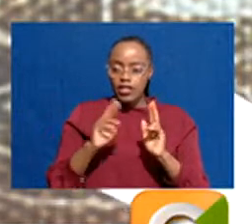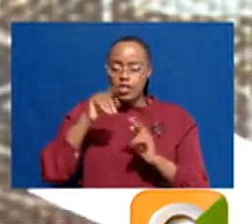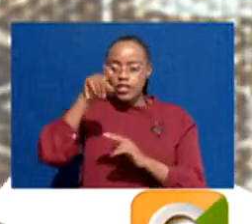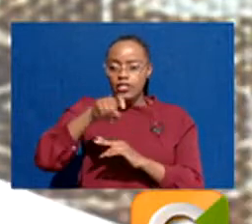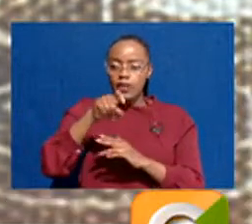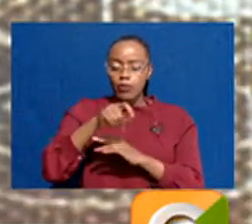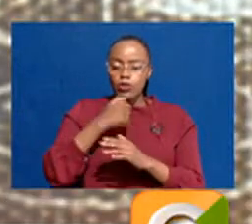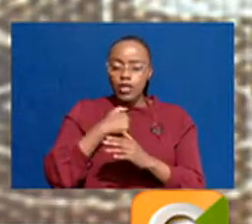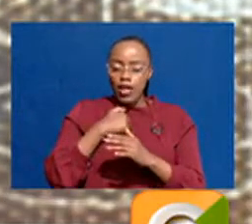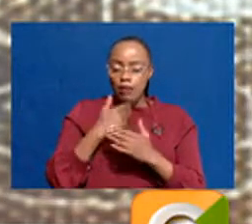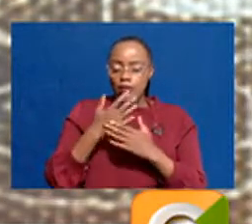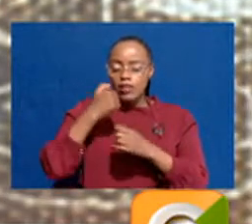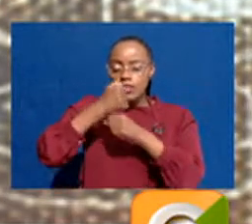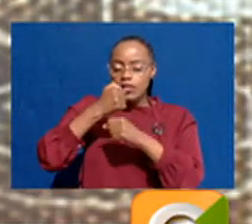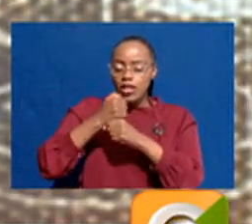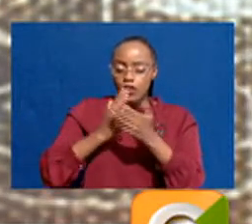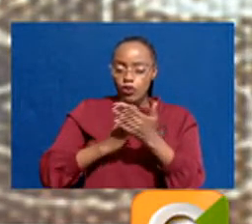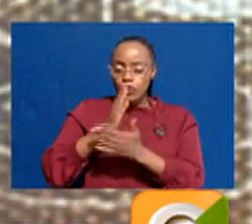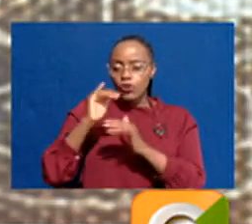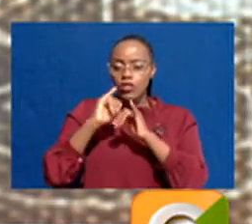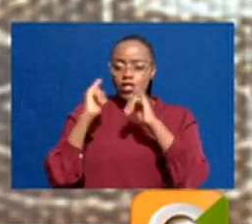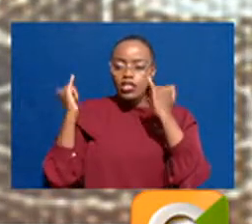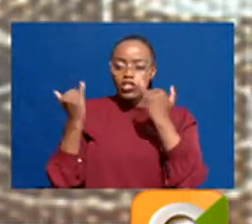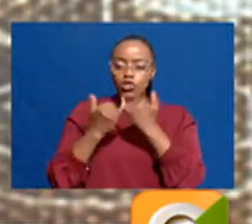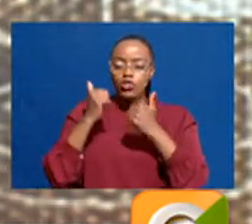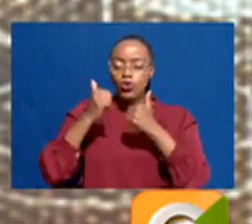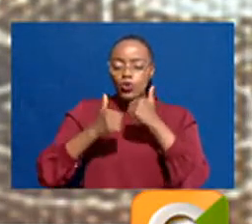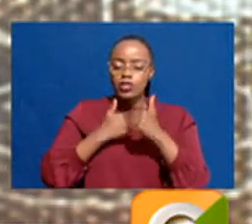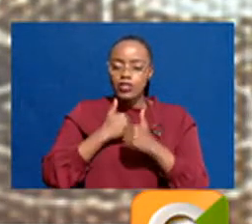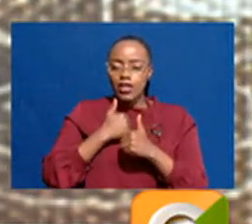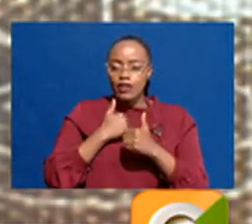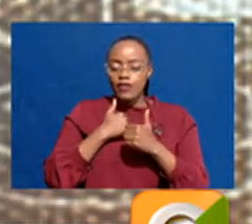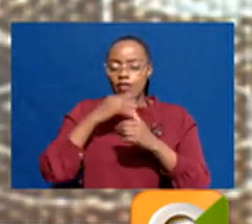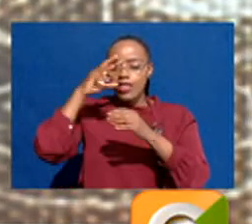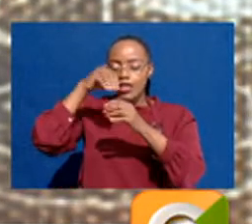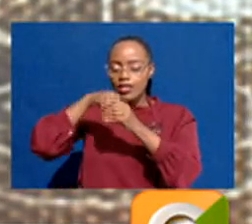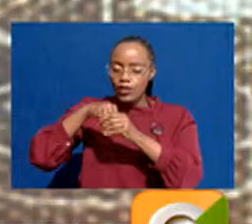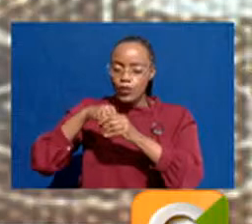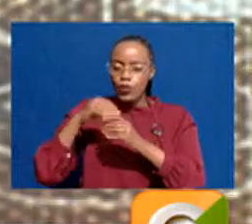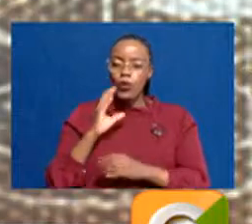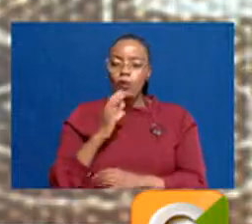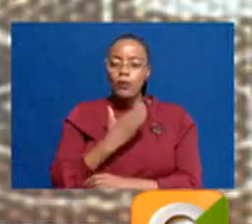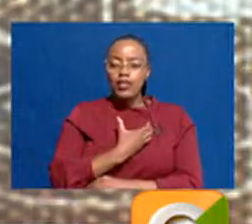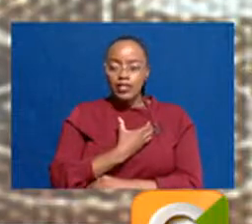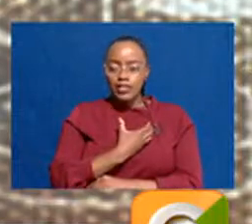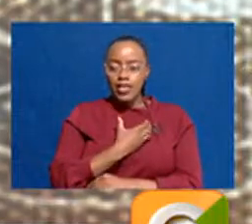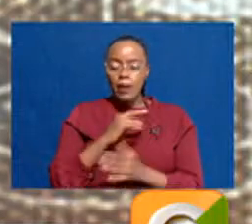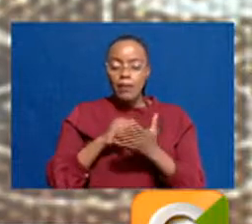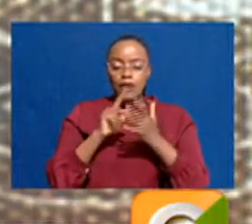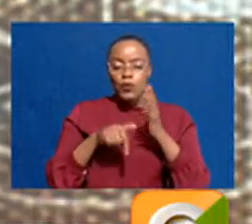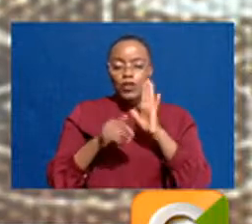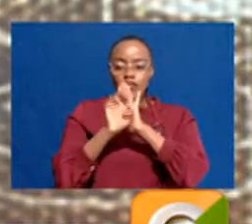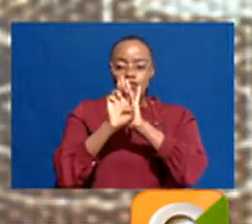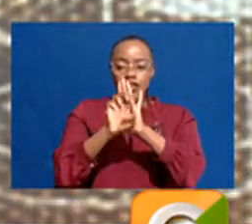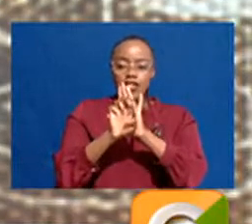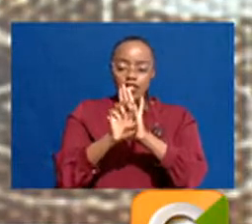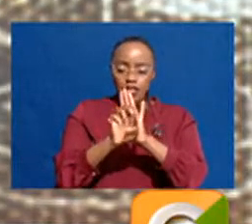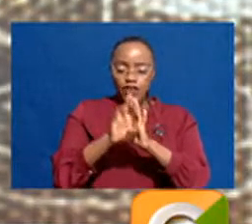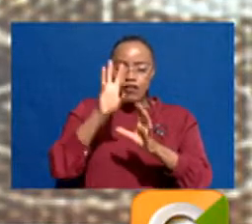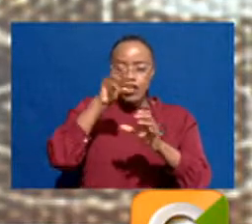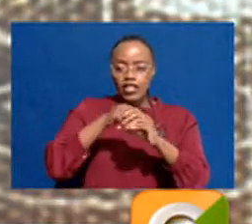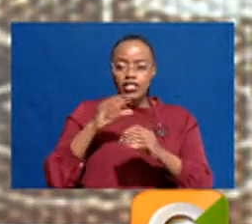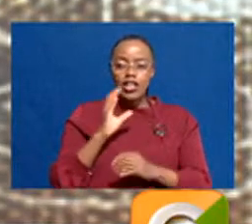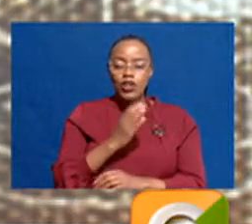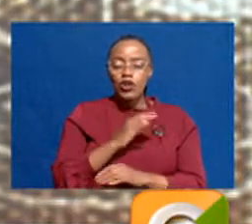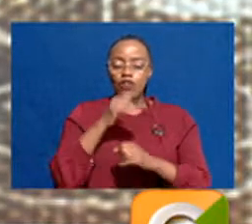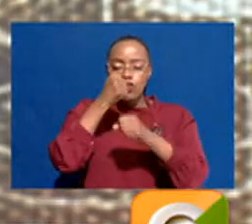be discharged by the institution, plus the internal committees. So if I pick, for example, an internal committee